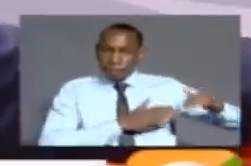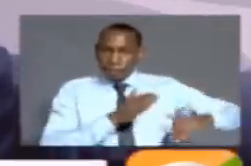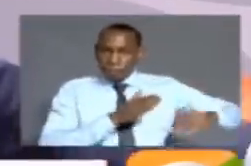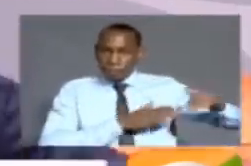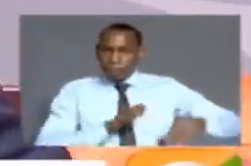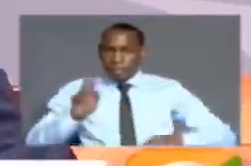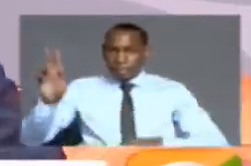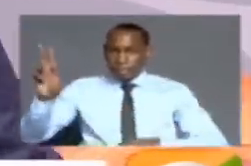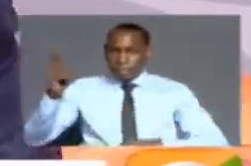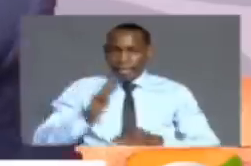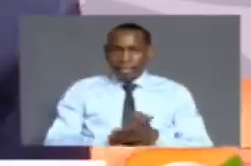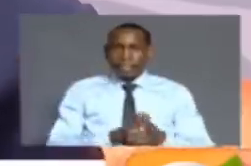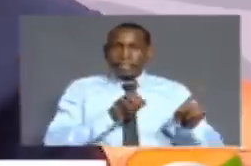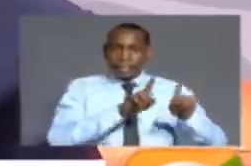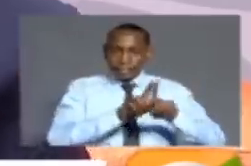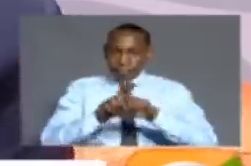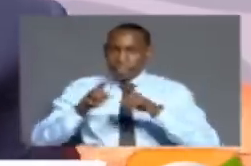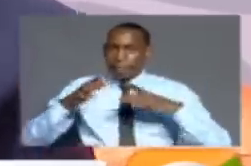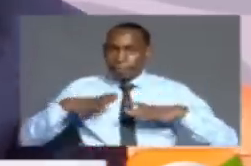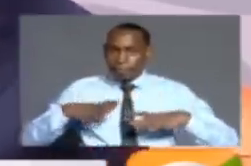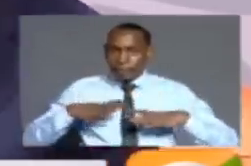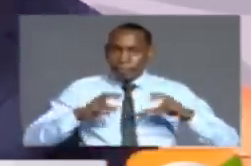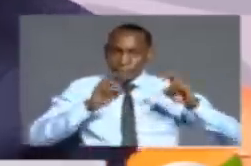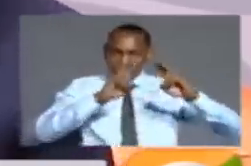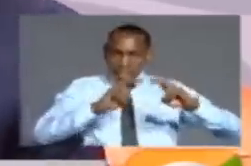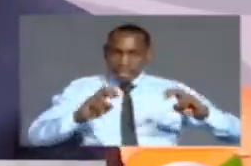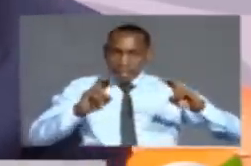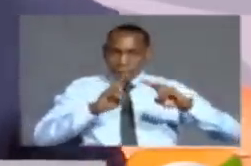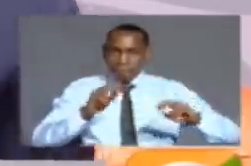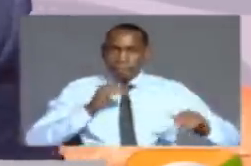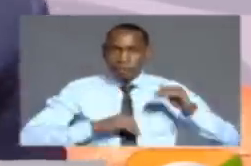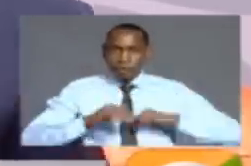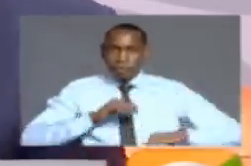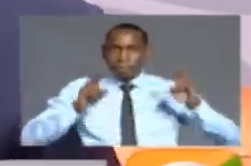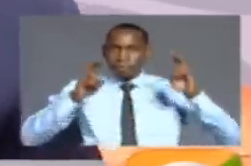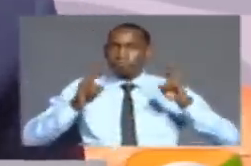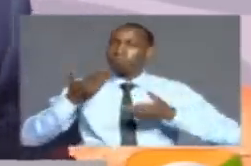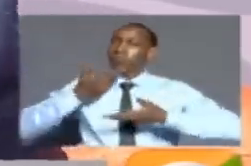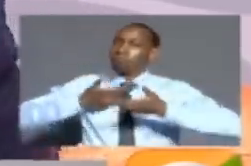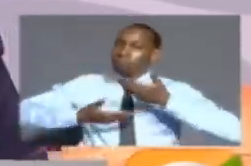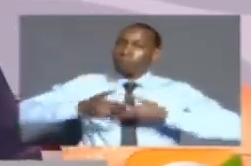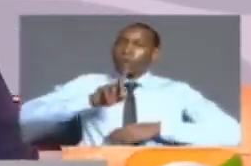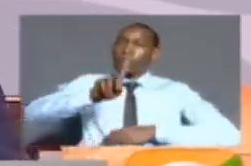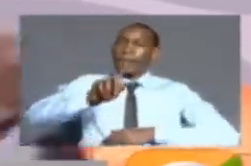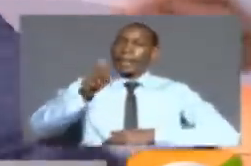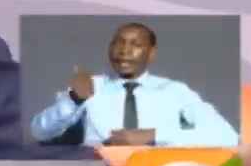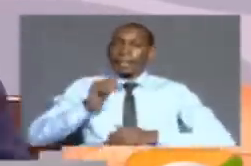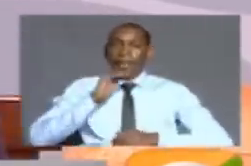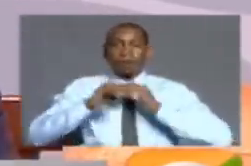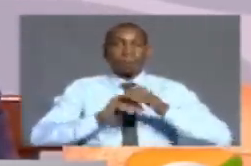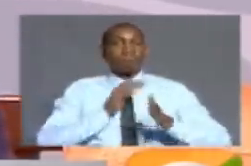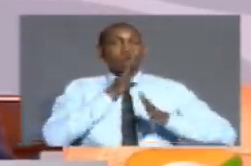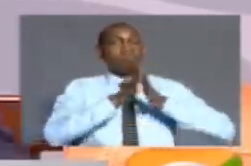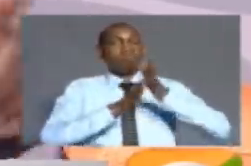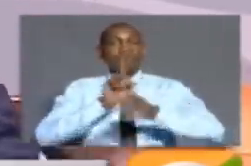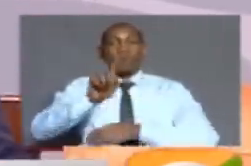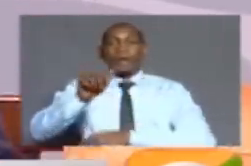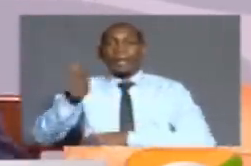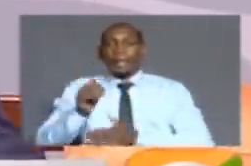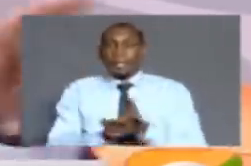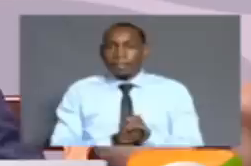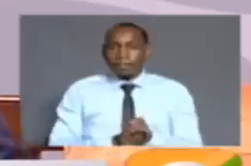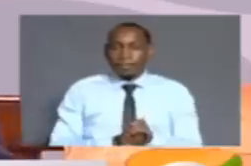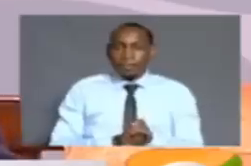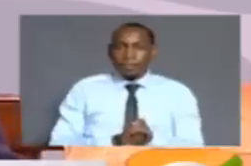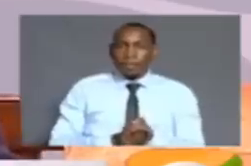Mm. The same people who are being investigated on corruption were talking to each other. They're all talking to each other. All this